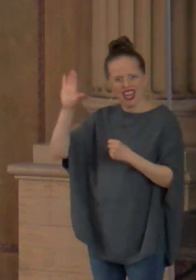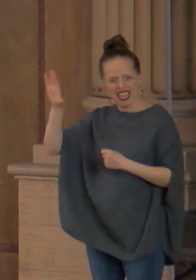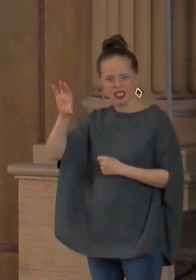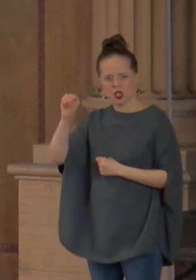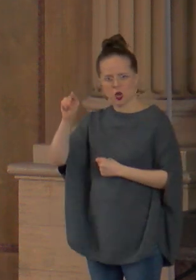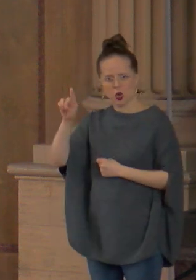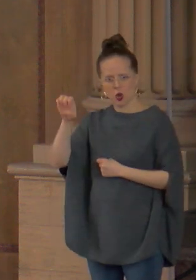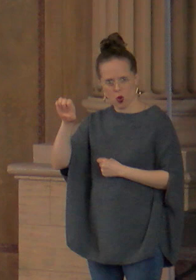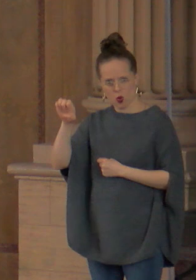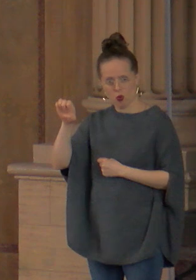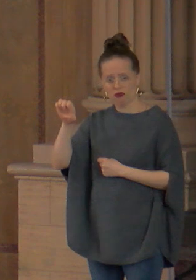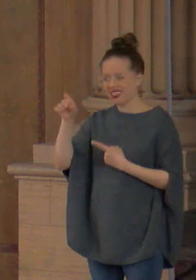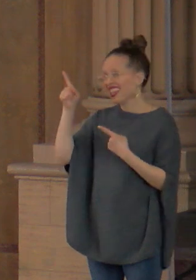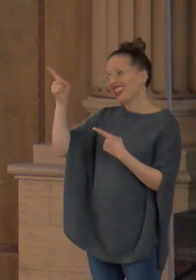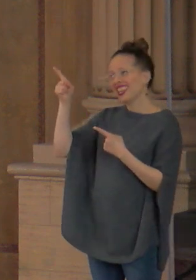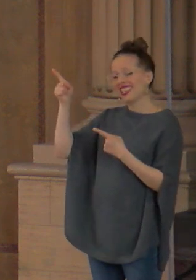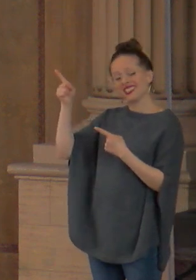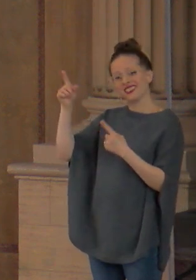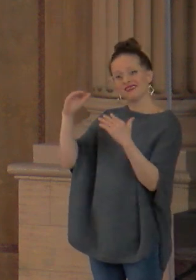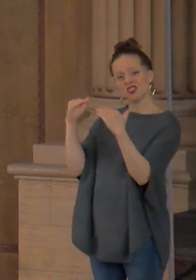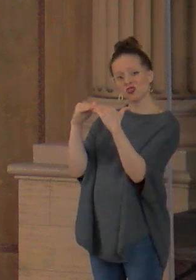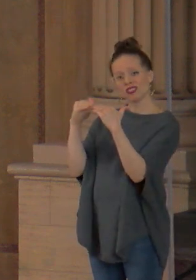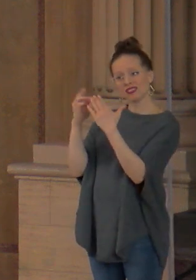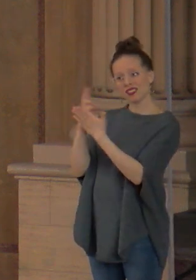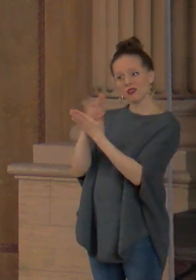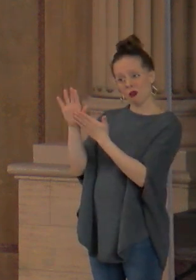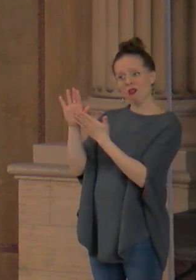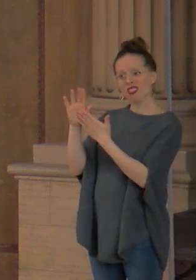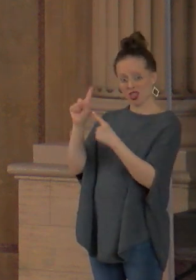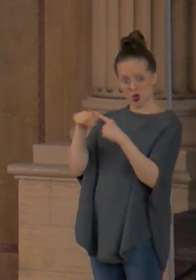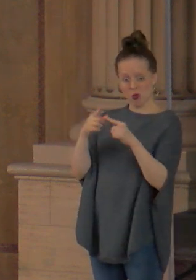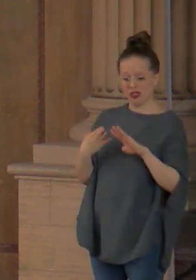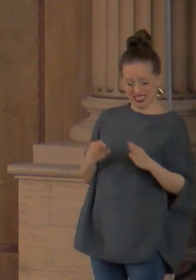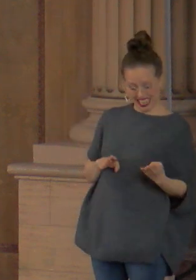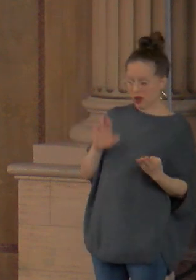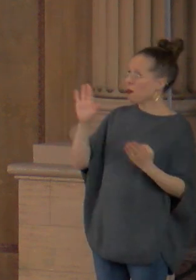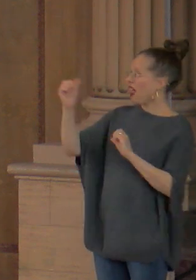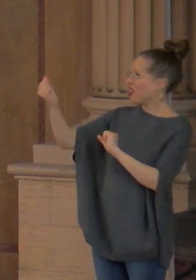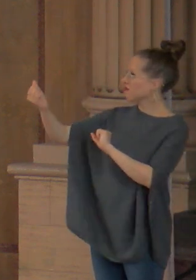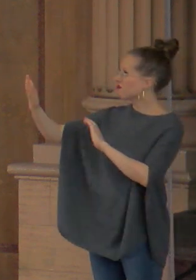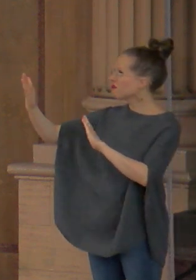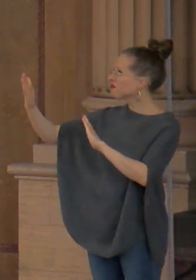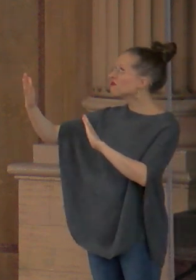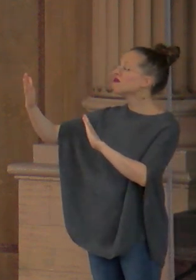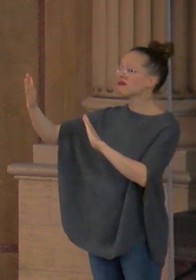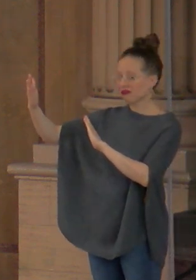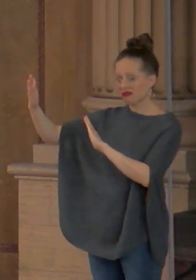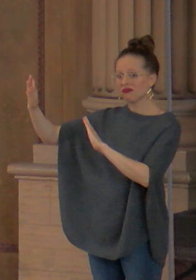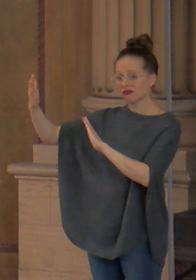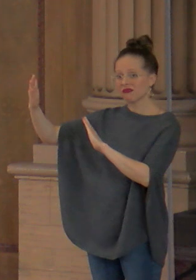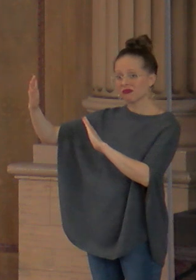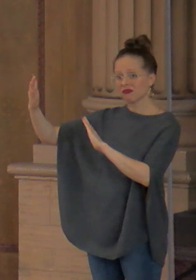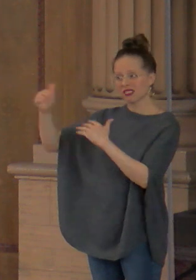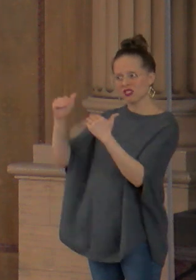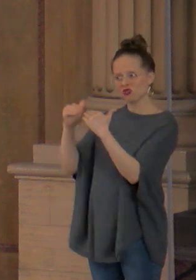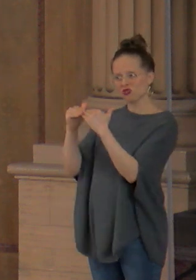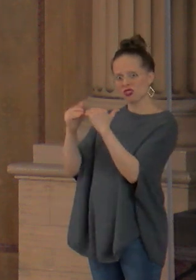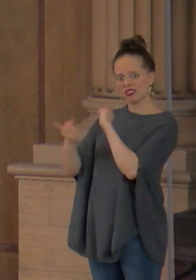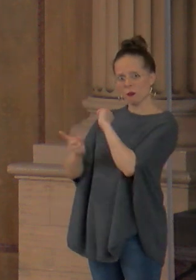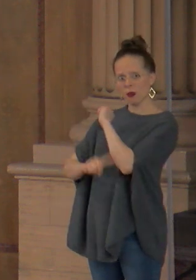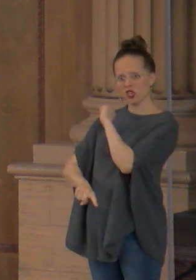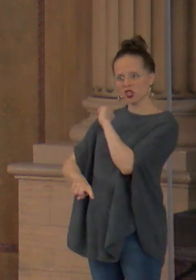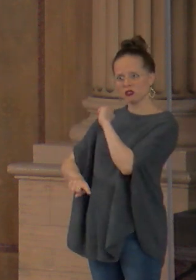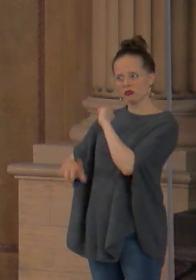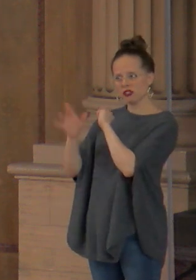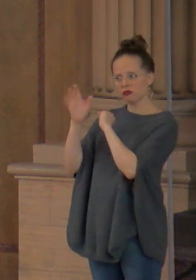holy. We'll stand before him when we die. We'll give an account for our lives and just punishment is doled out for our sin.